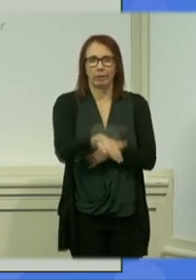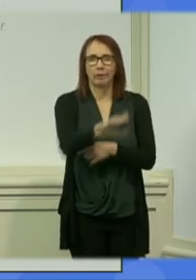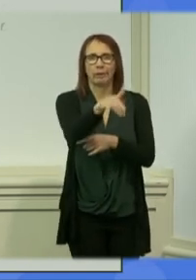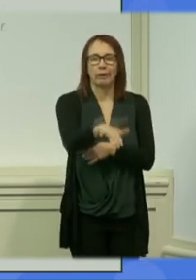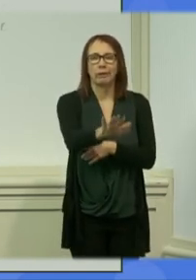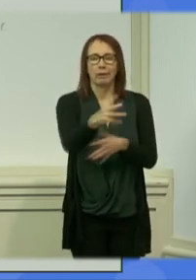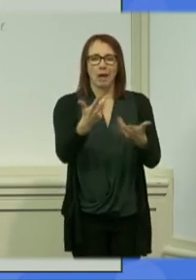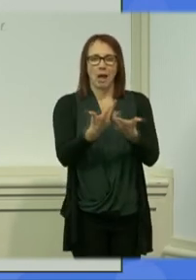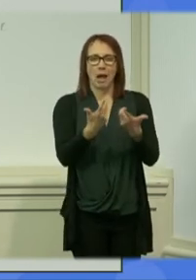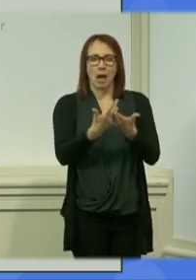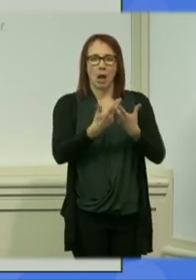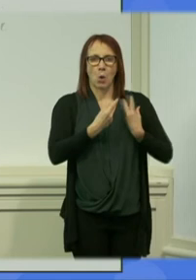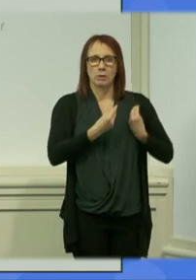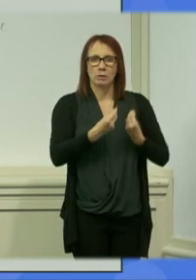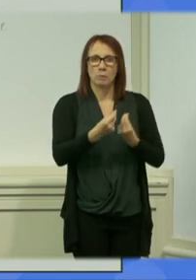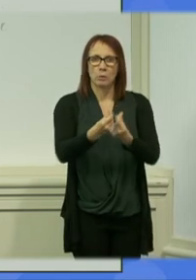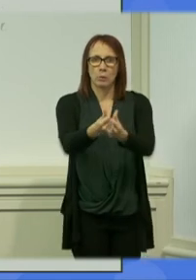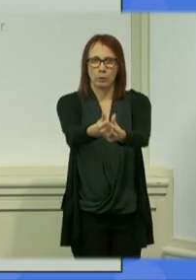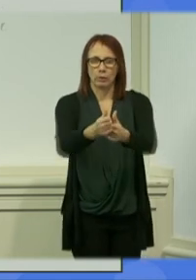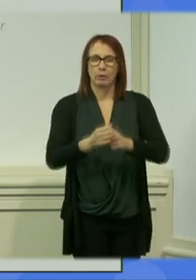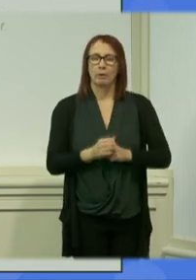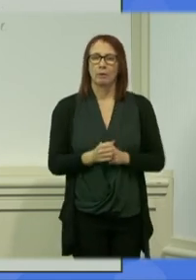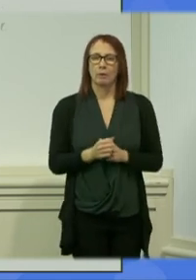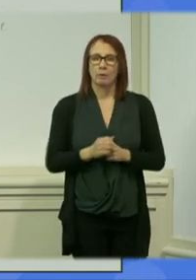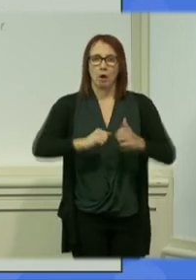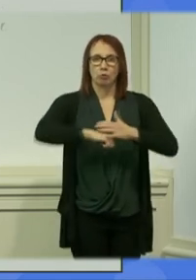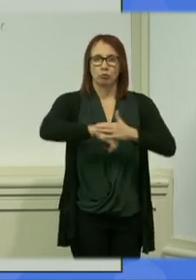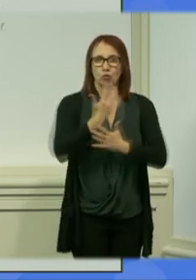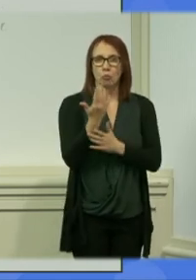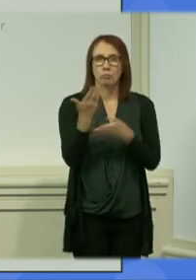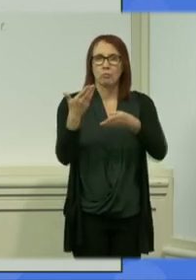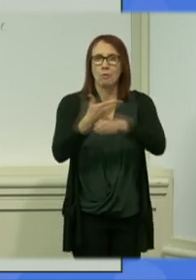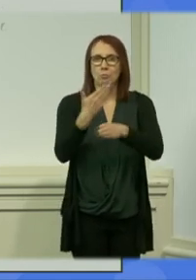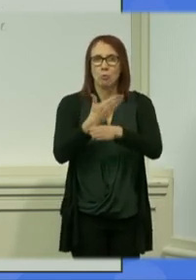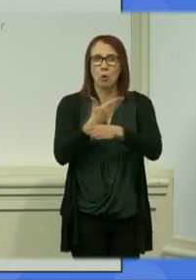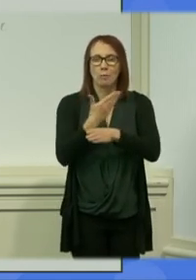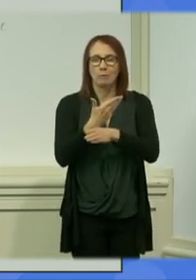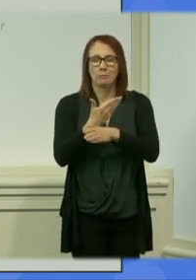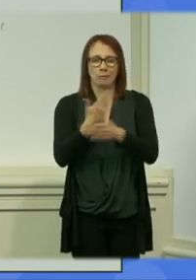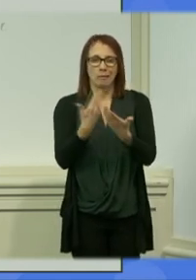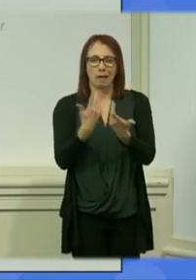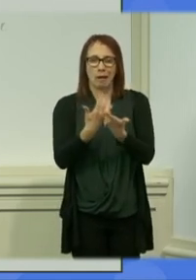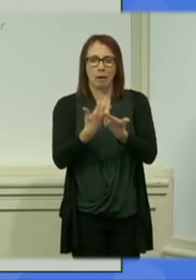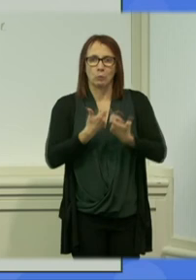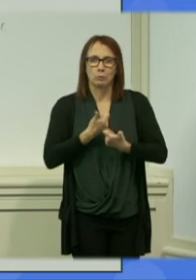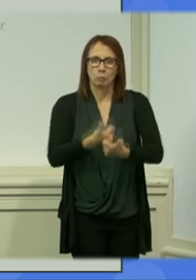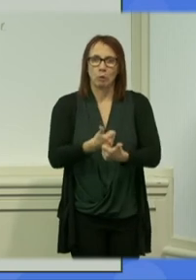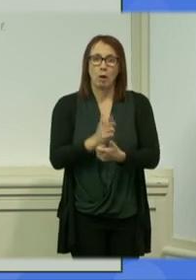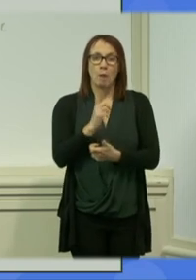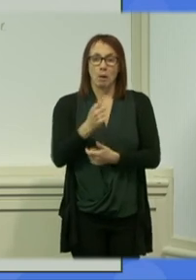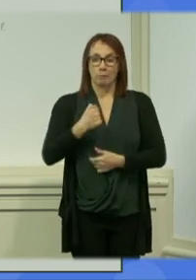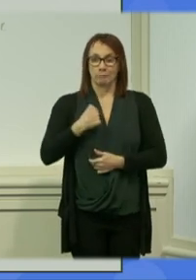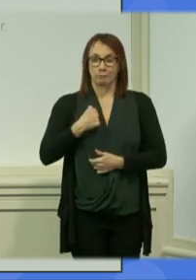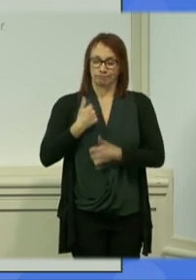Tax can help to dampen that. To support growth, employment, and industrial policy. But in this presentation, I'm going to focus on